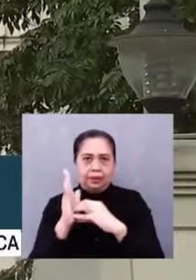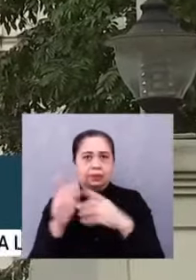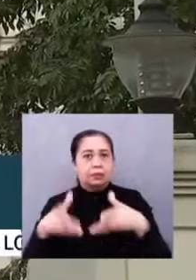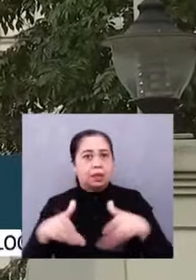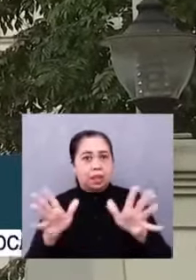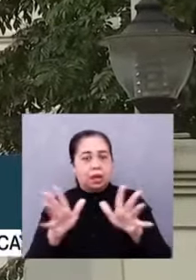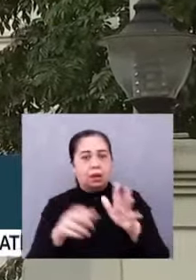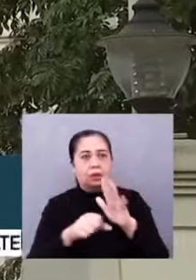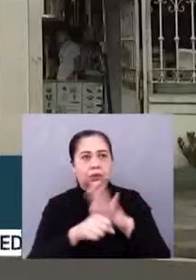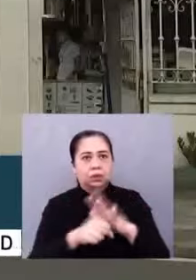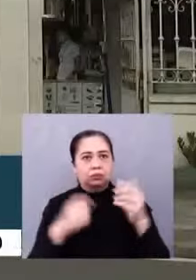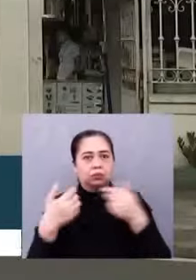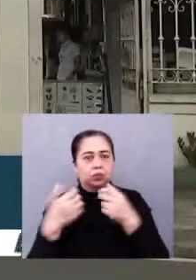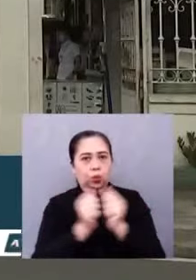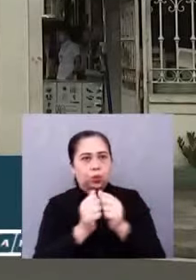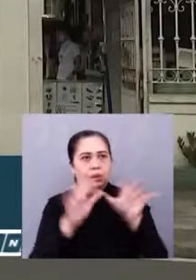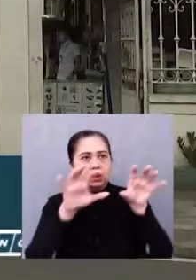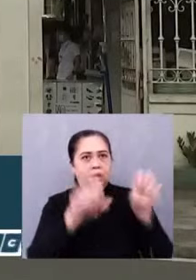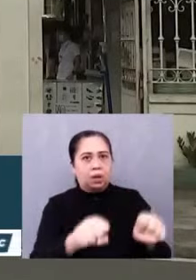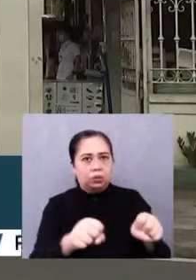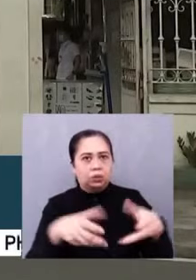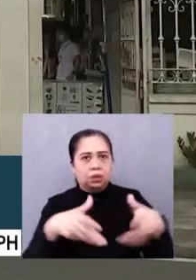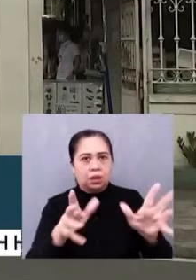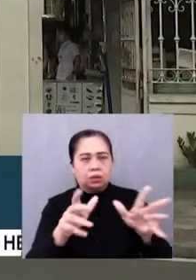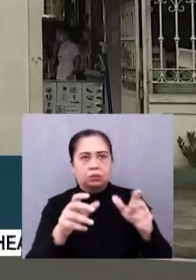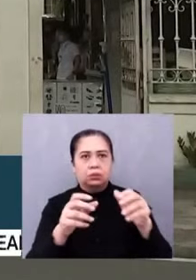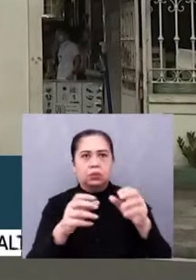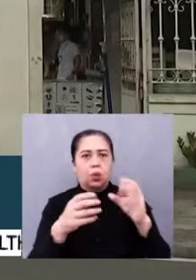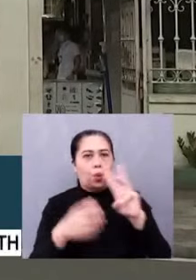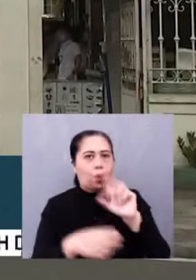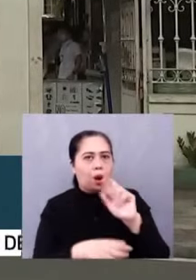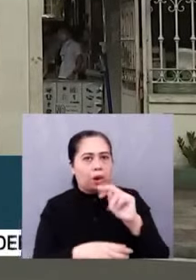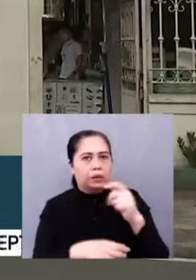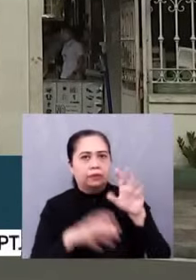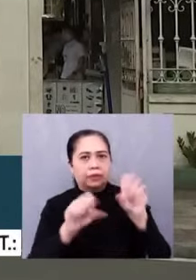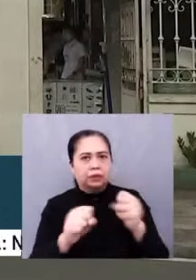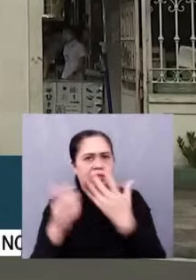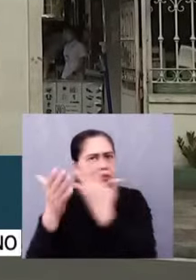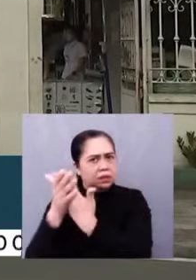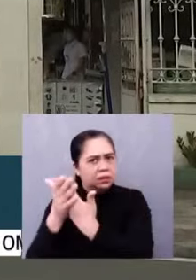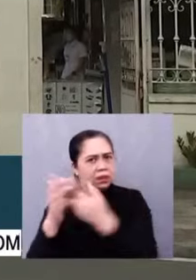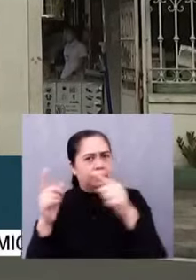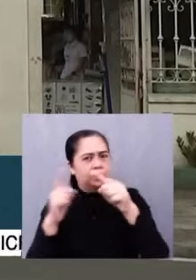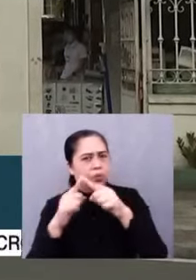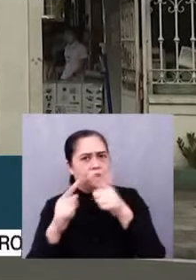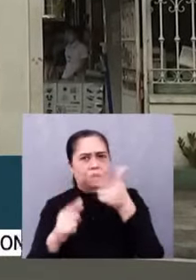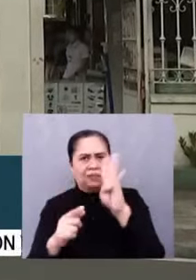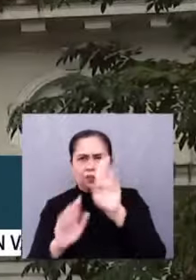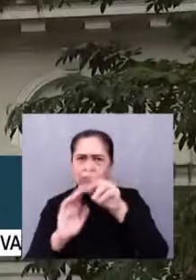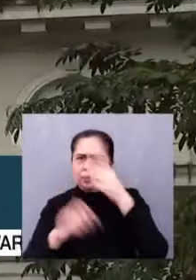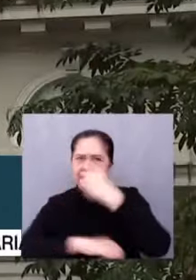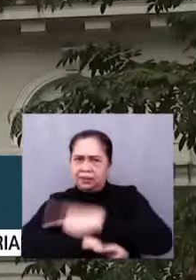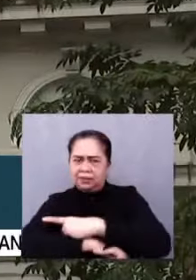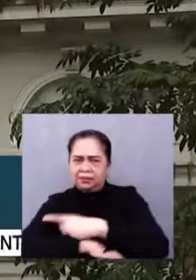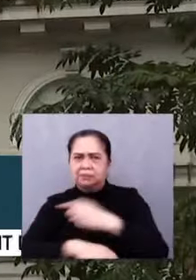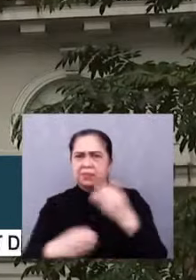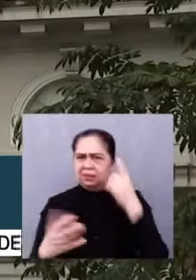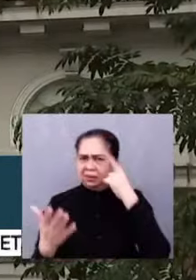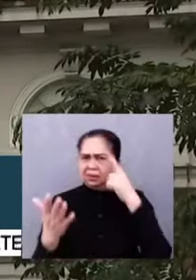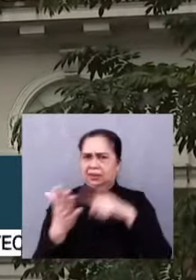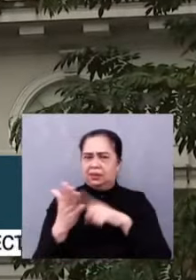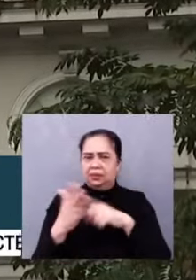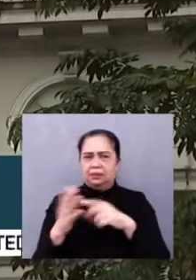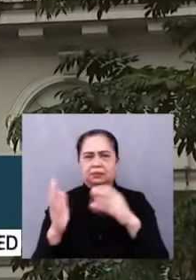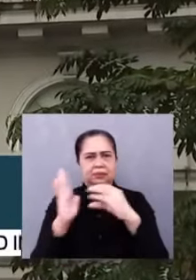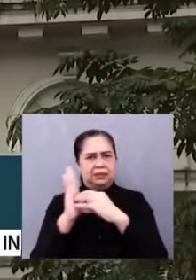without judicial arrest or warrant of arrest and detention of up to 24 days. Many thought this would be the provision that